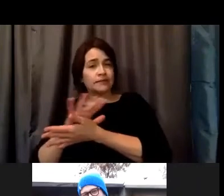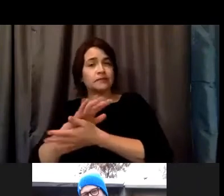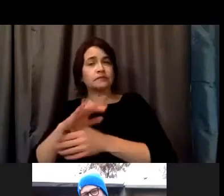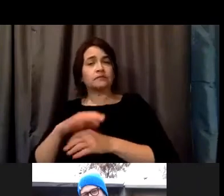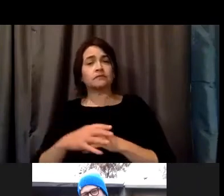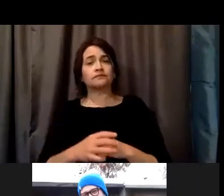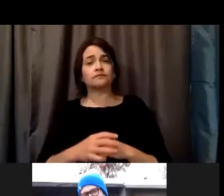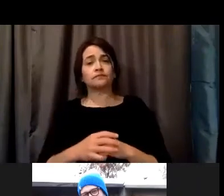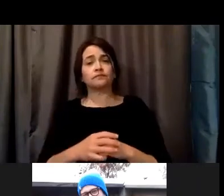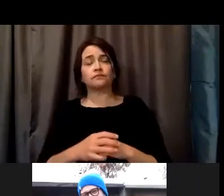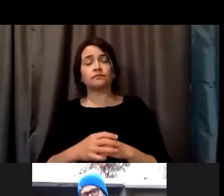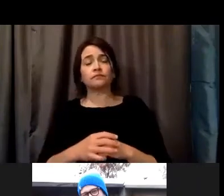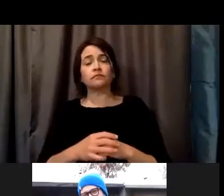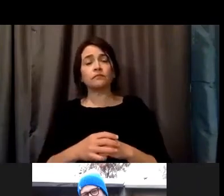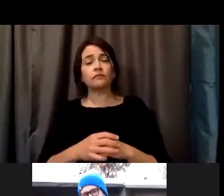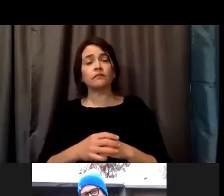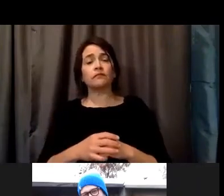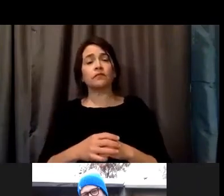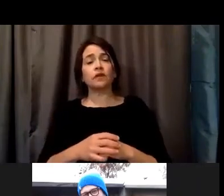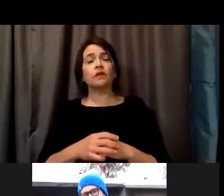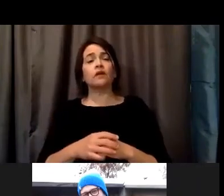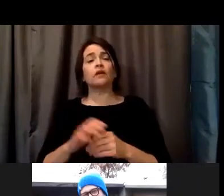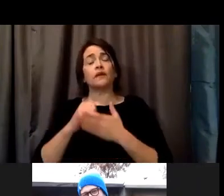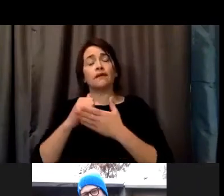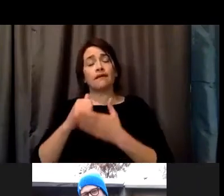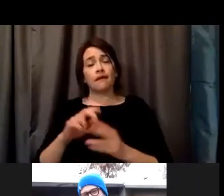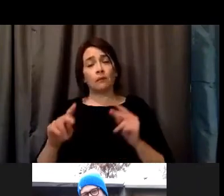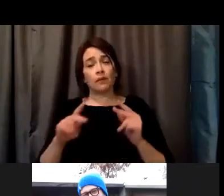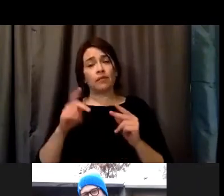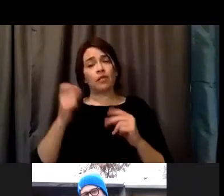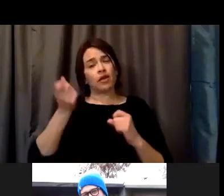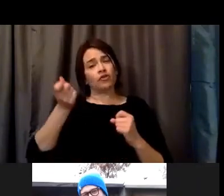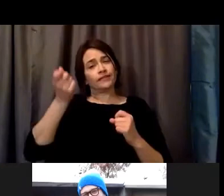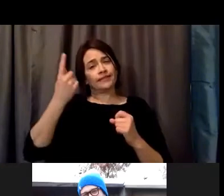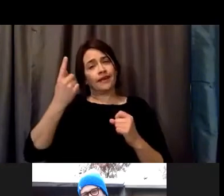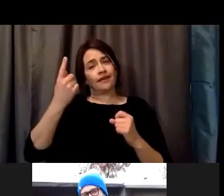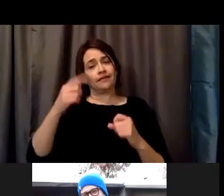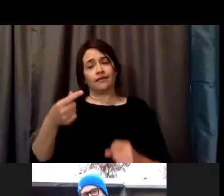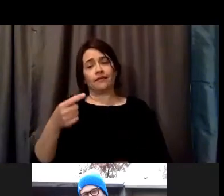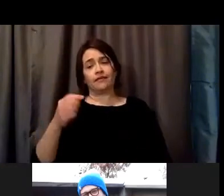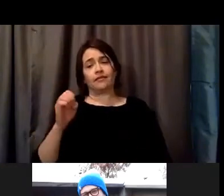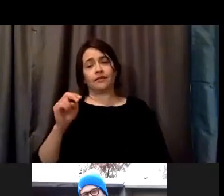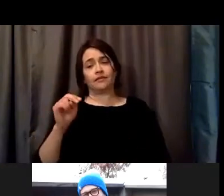that talk about or getting a better understanding of the genocide.